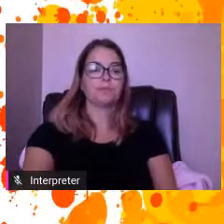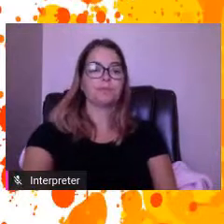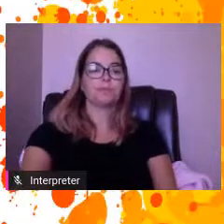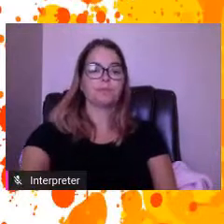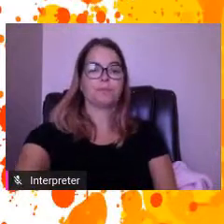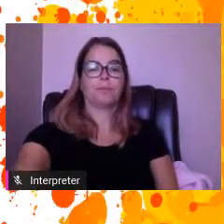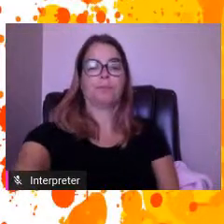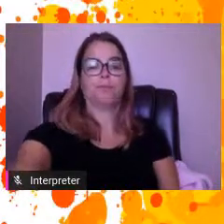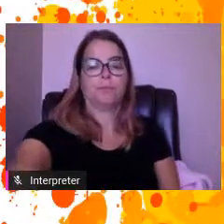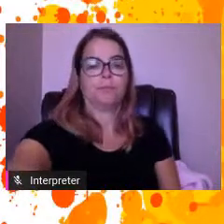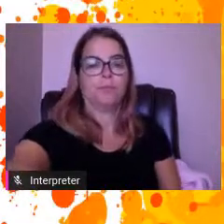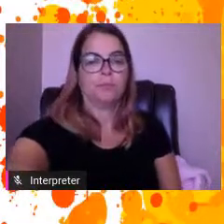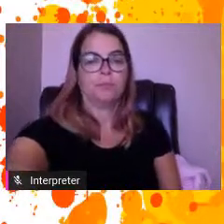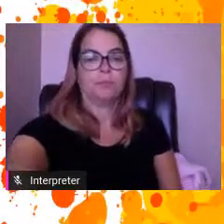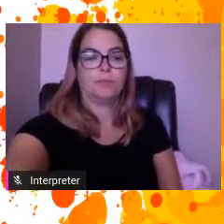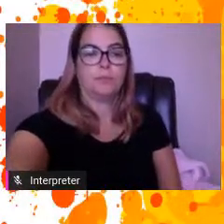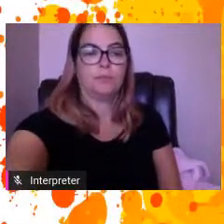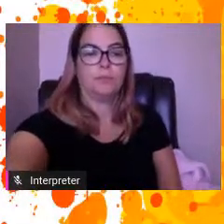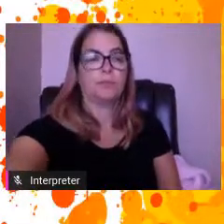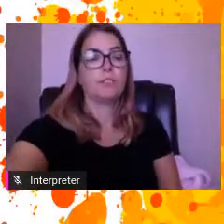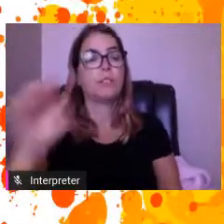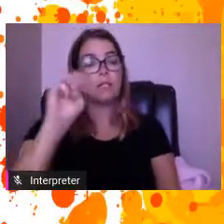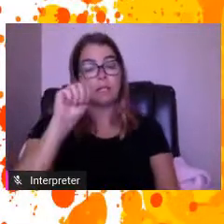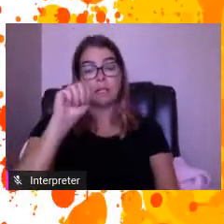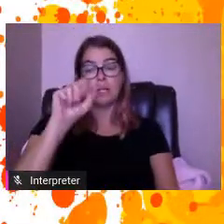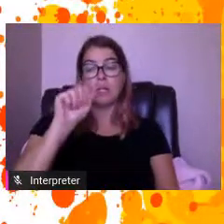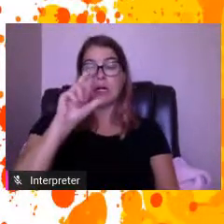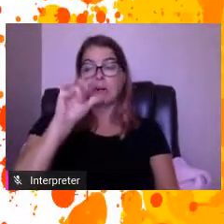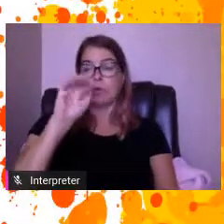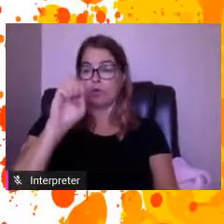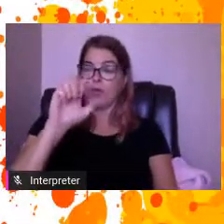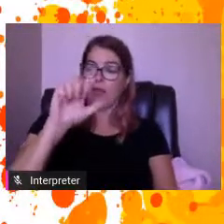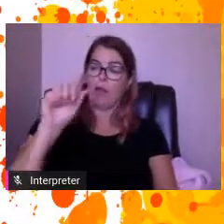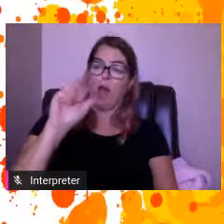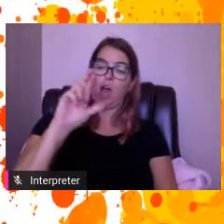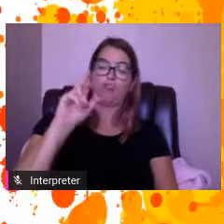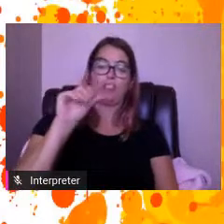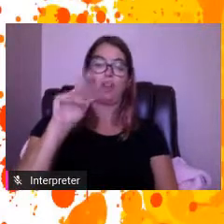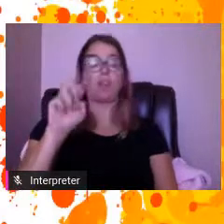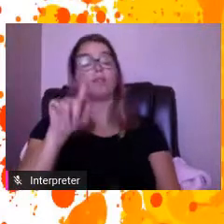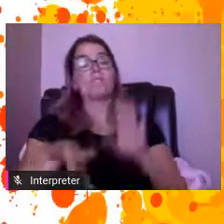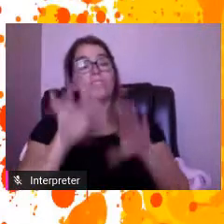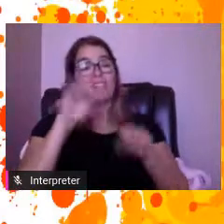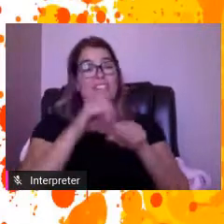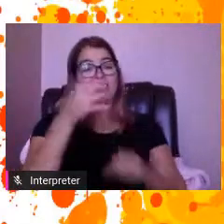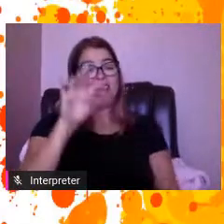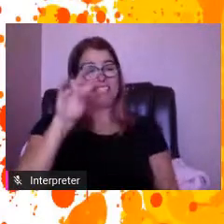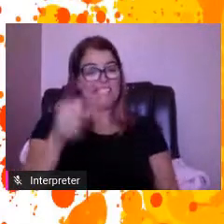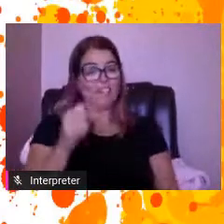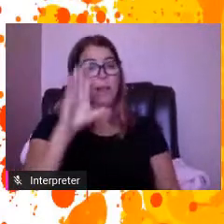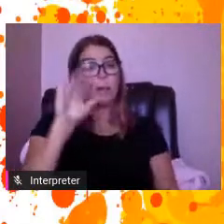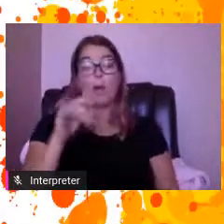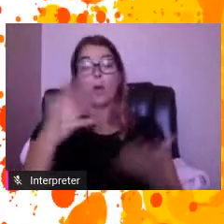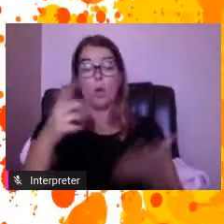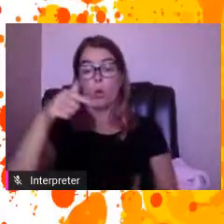The work of Marie Laurencin was rediscovered in the 1970s by queer art historians interested in her depictions of women